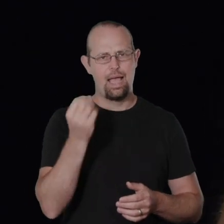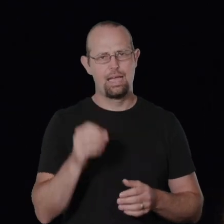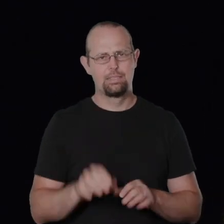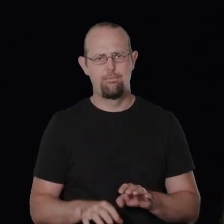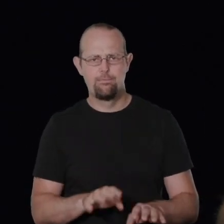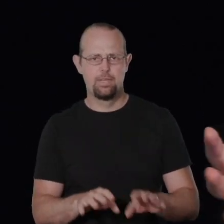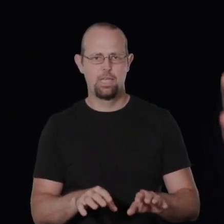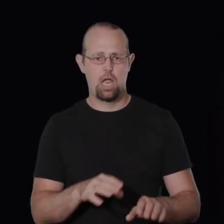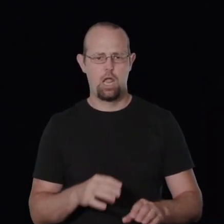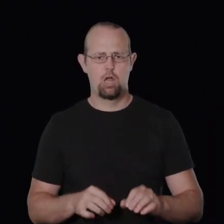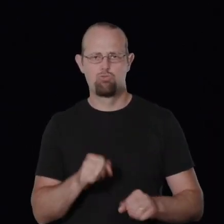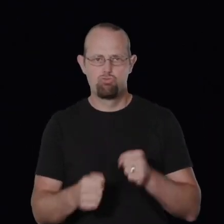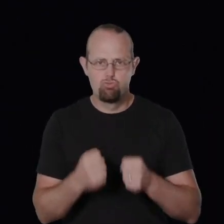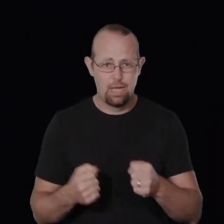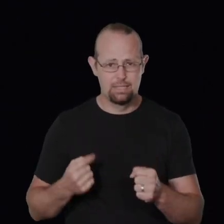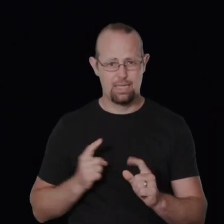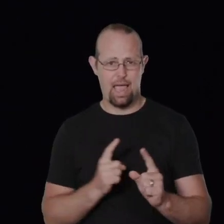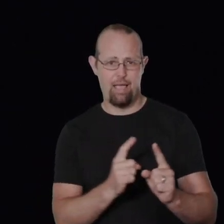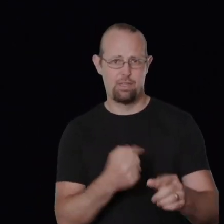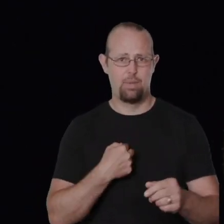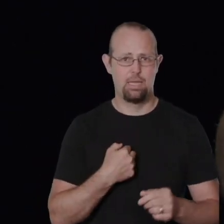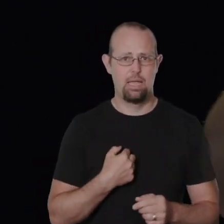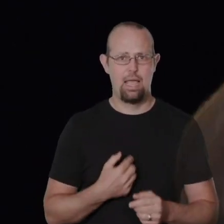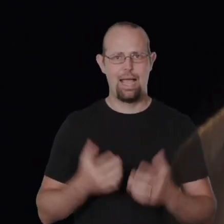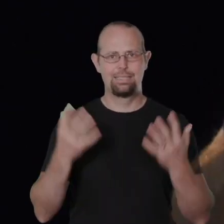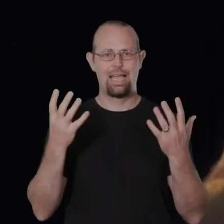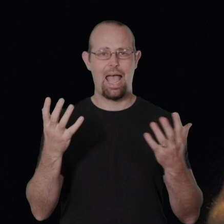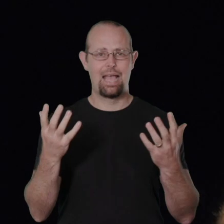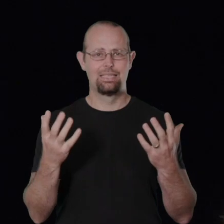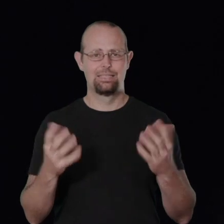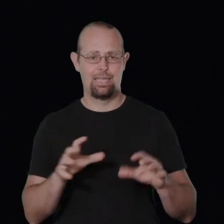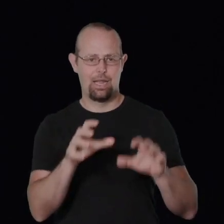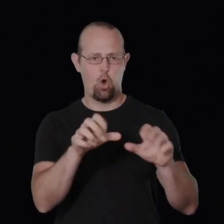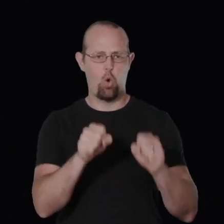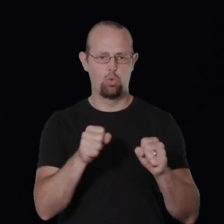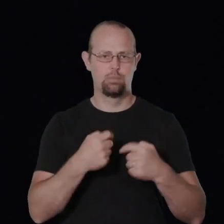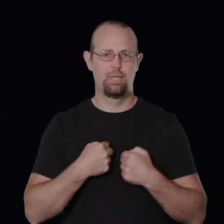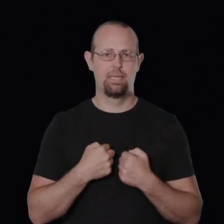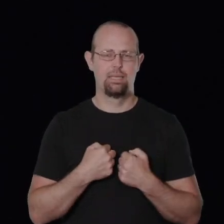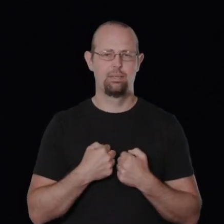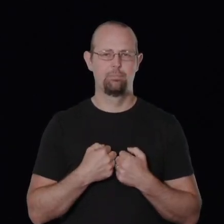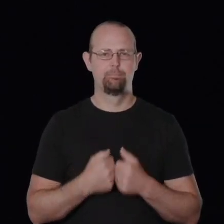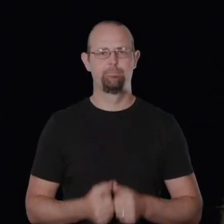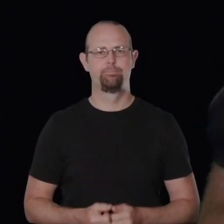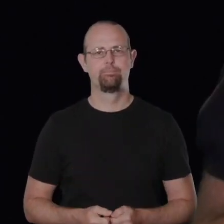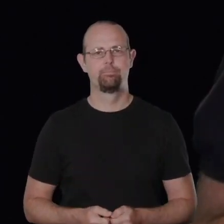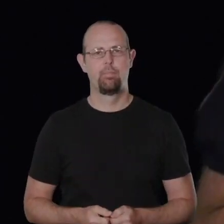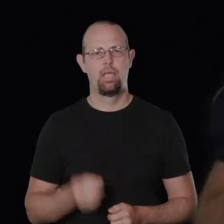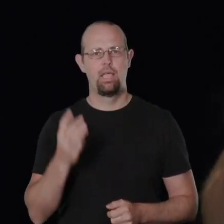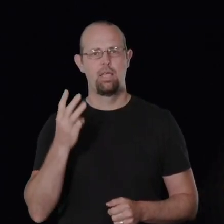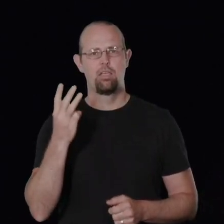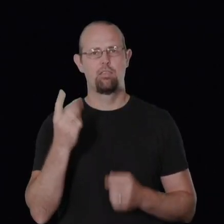me. It has hands. And it lays hold of me." The third thing I